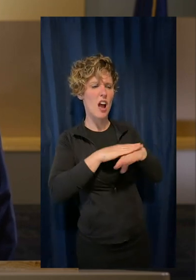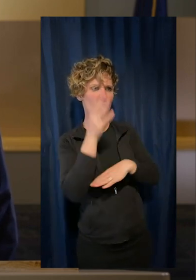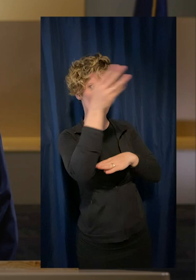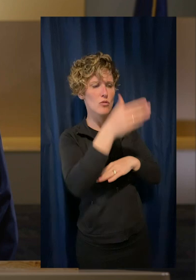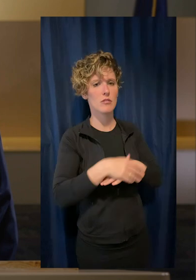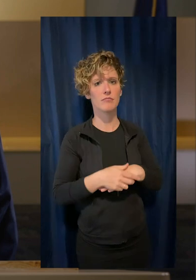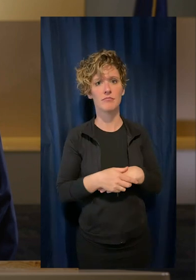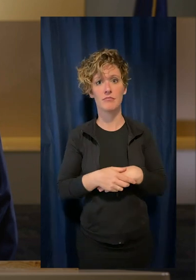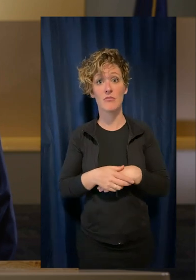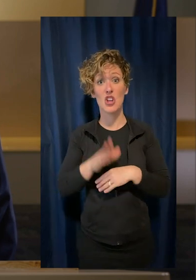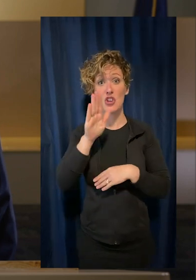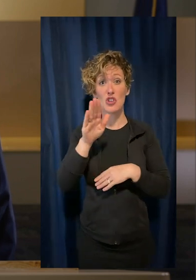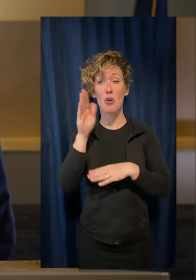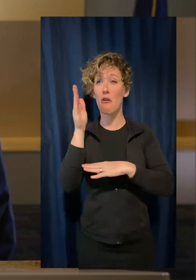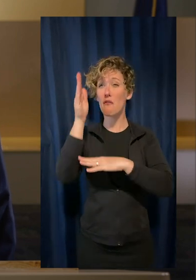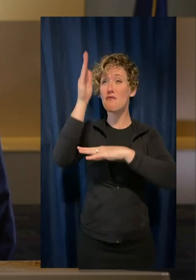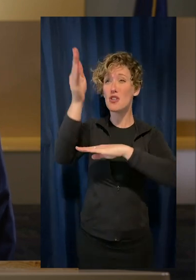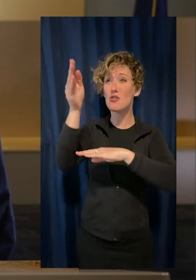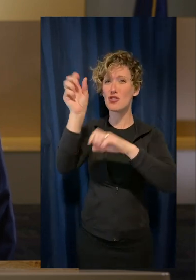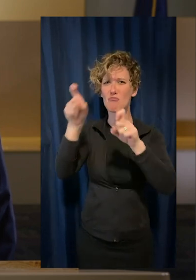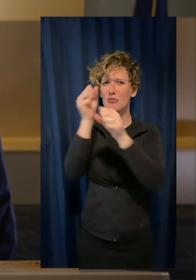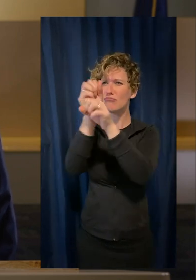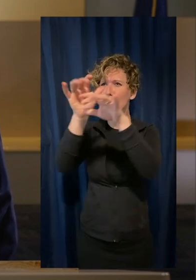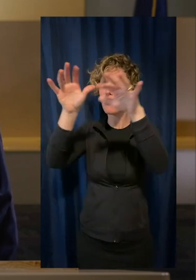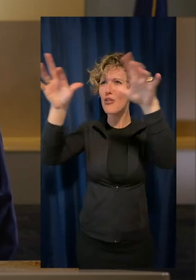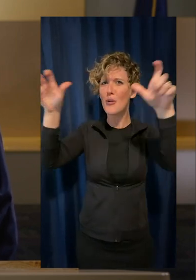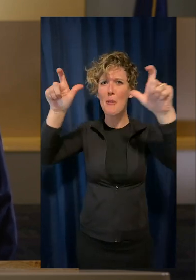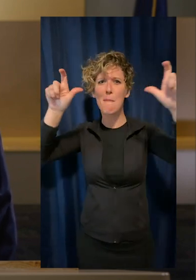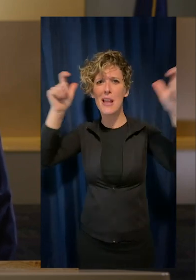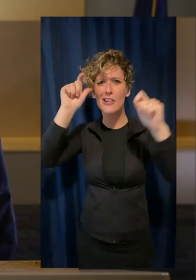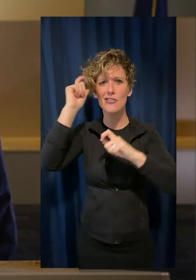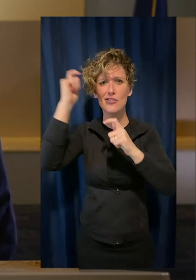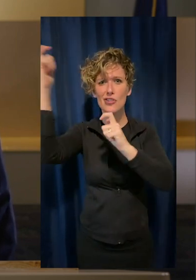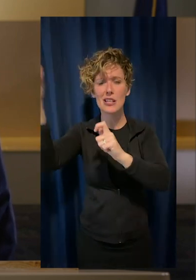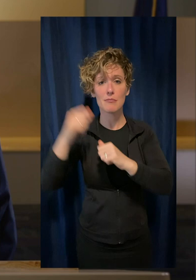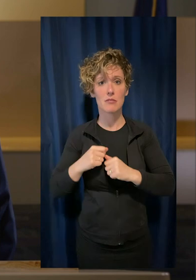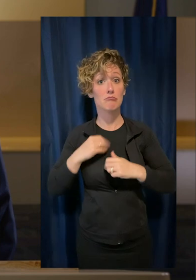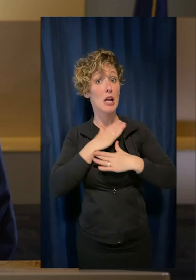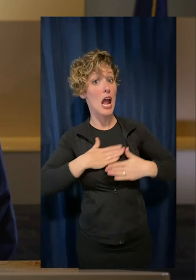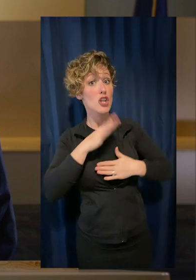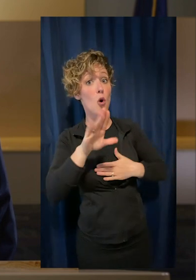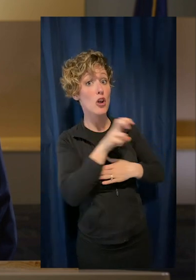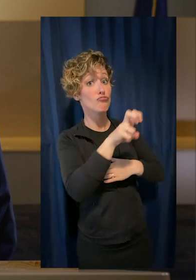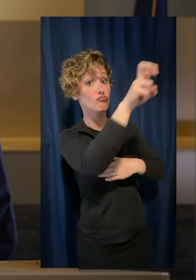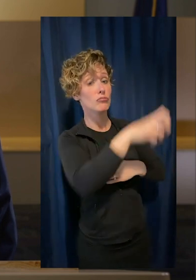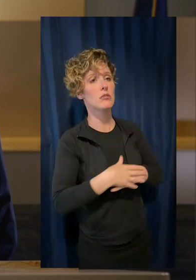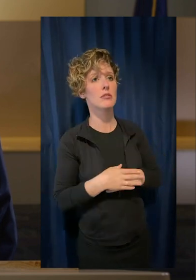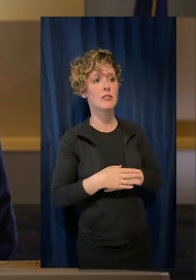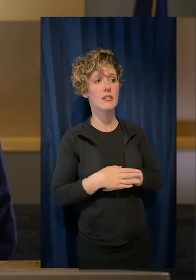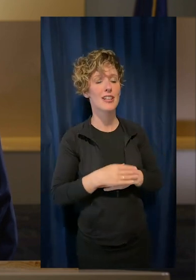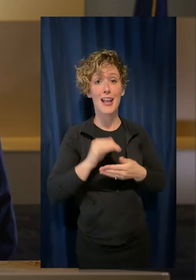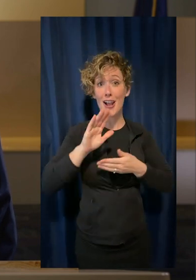risks. Expand your horizons, accumulate experiences, and enjoy the journey. Find every excuse you can to